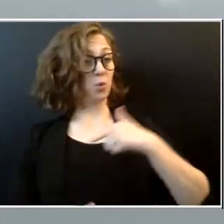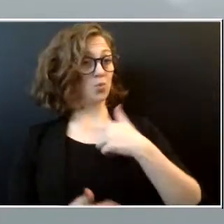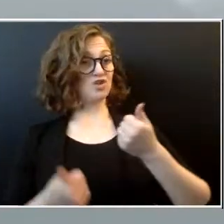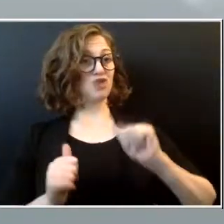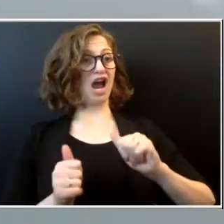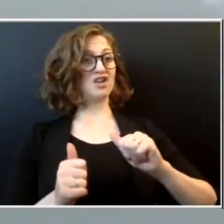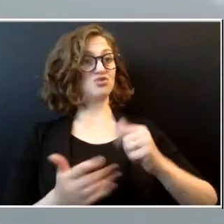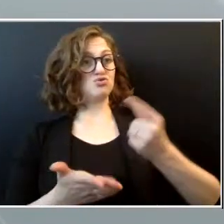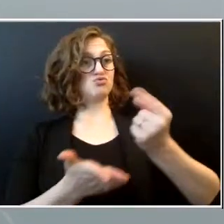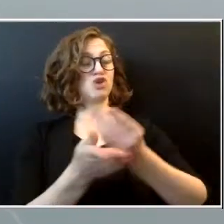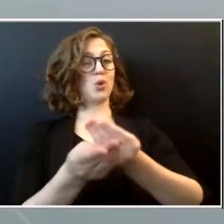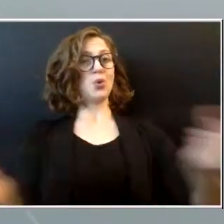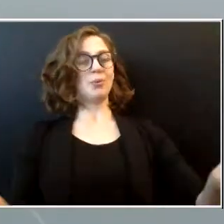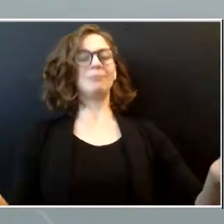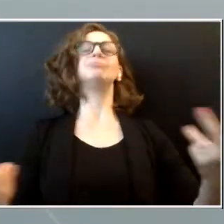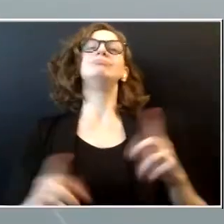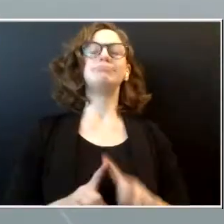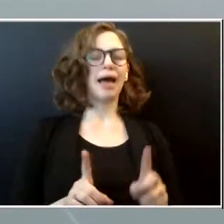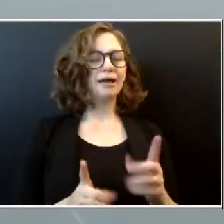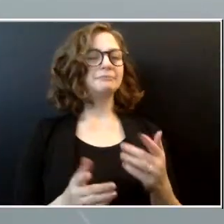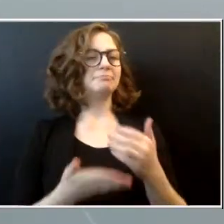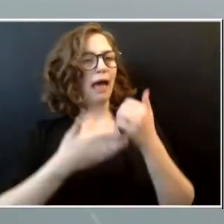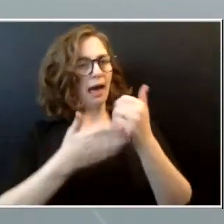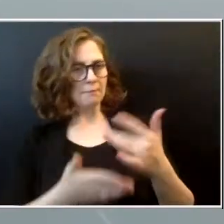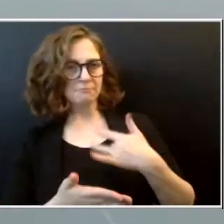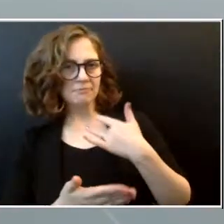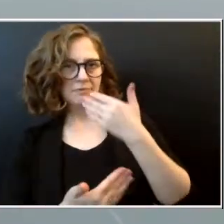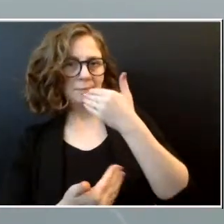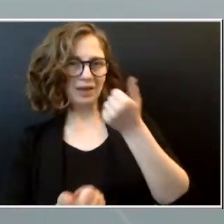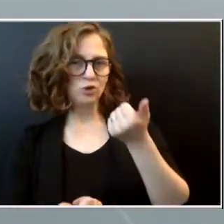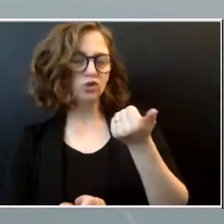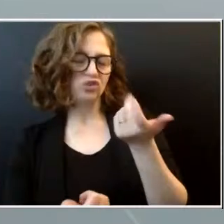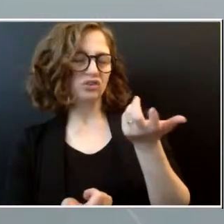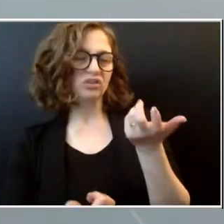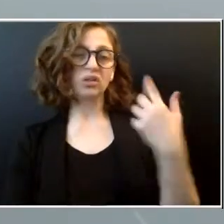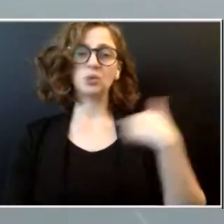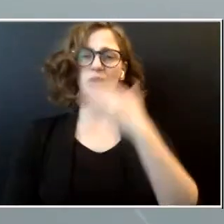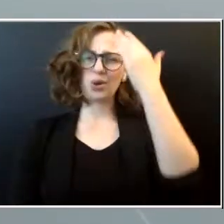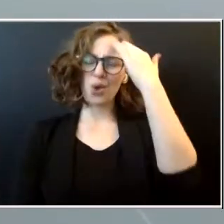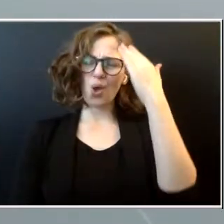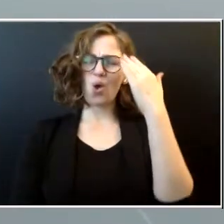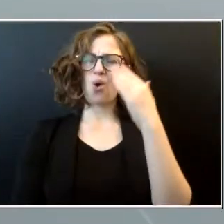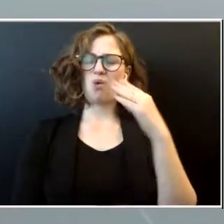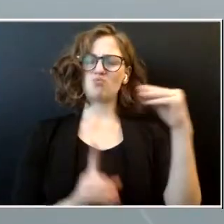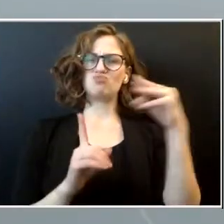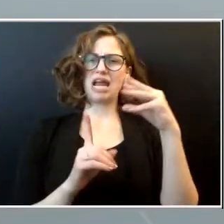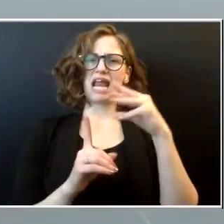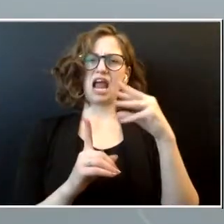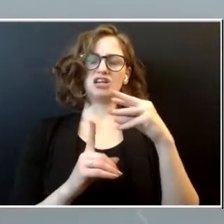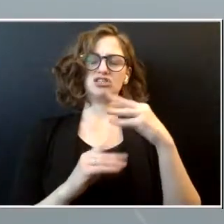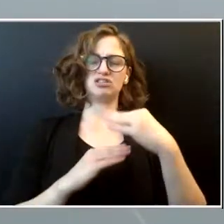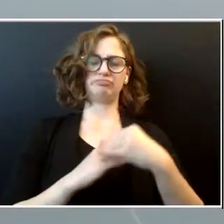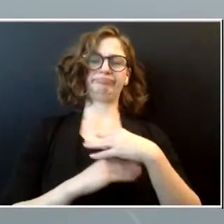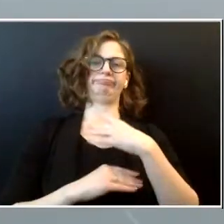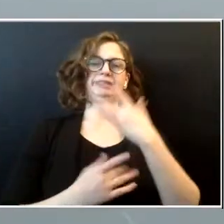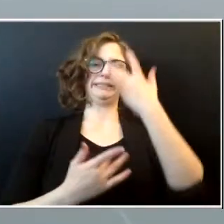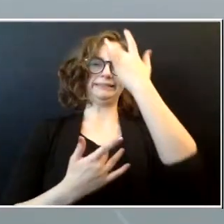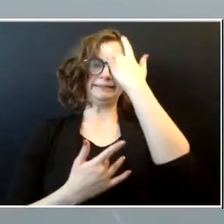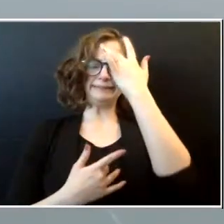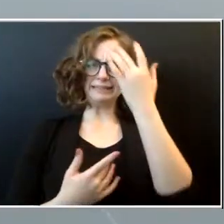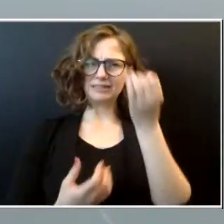turn out great. Now, we know that too much radiation makes you sick. Wouldn't an ultra-high dose of radiation make someone ultra-sick with a bunch of side